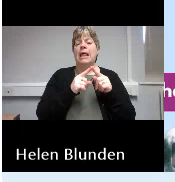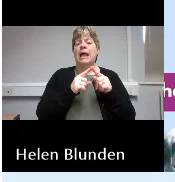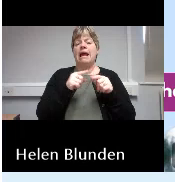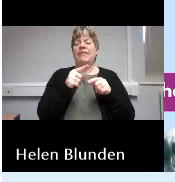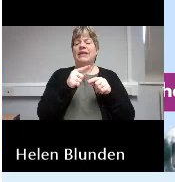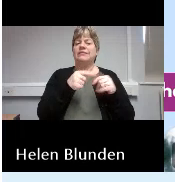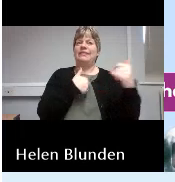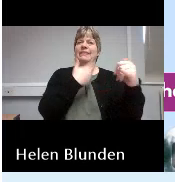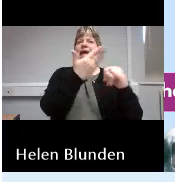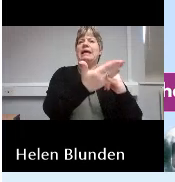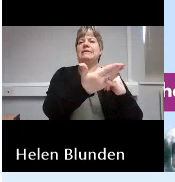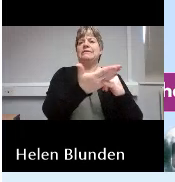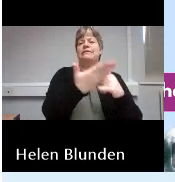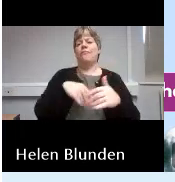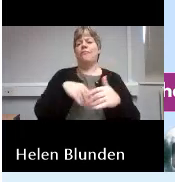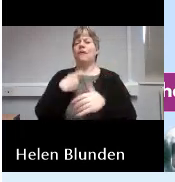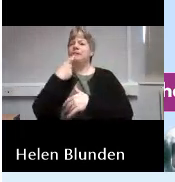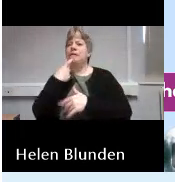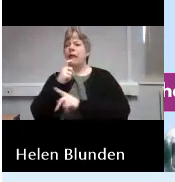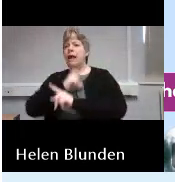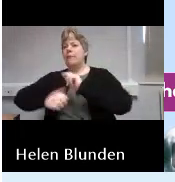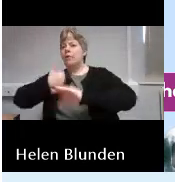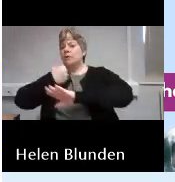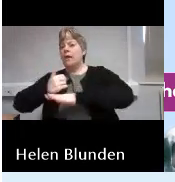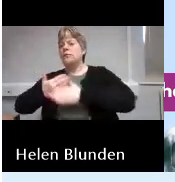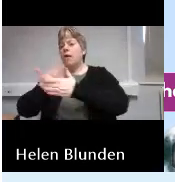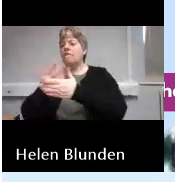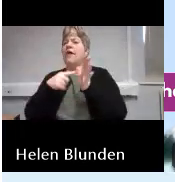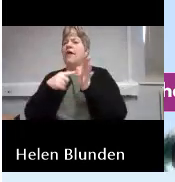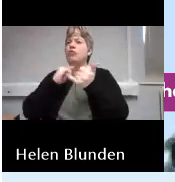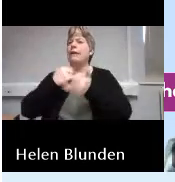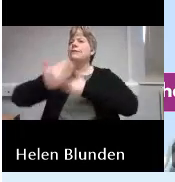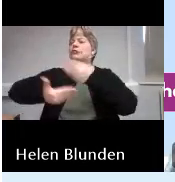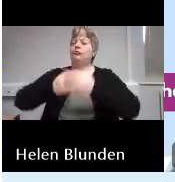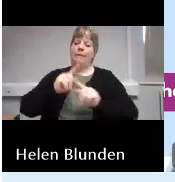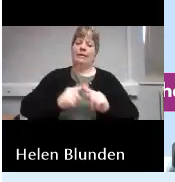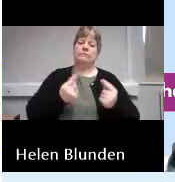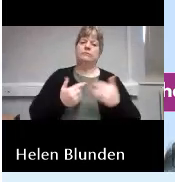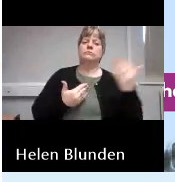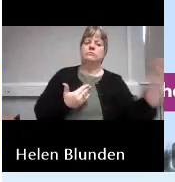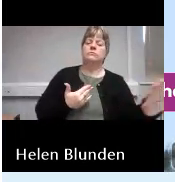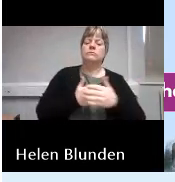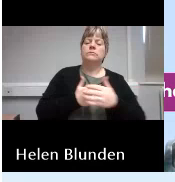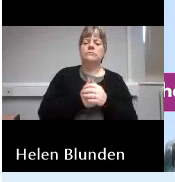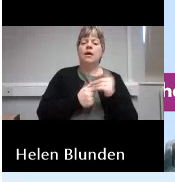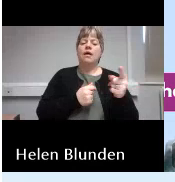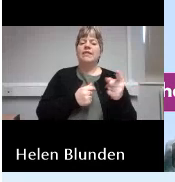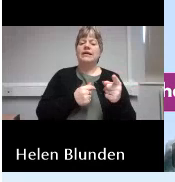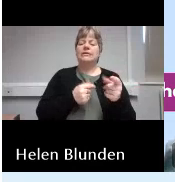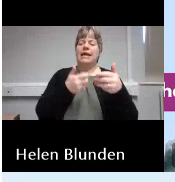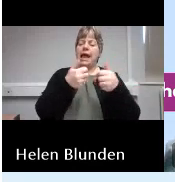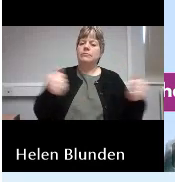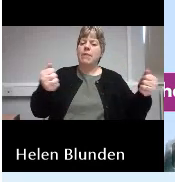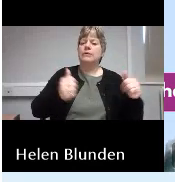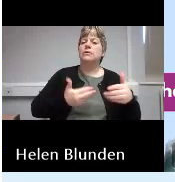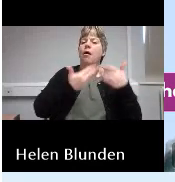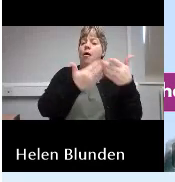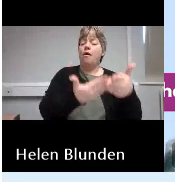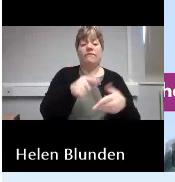the community-based offer that James has been describing. So this is an expanded offer that